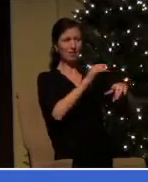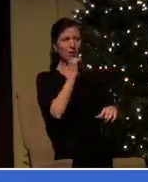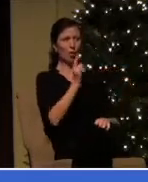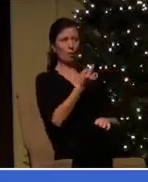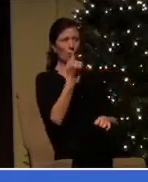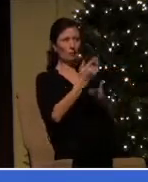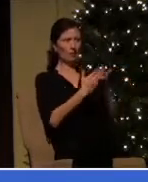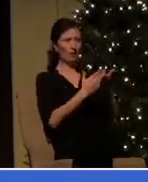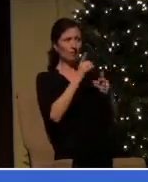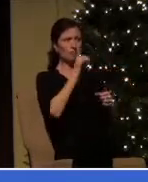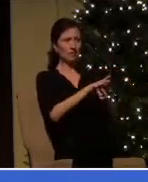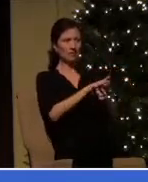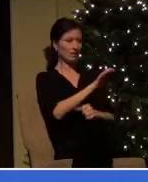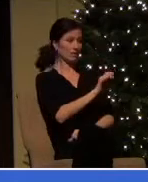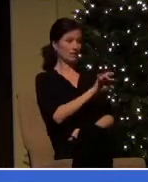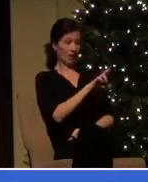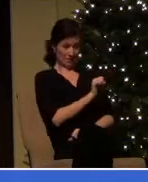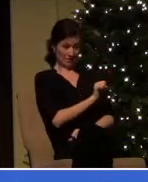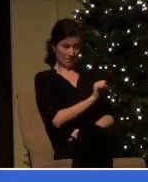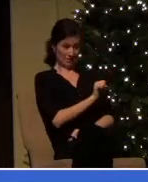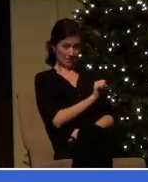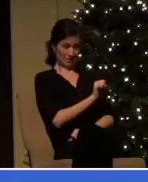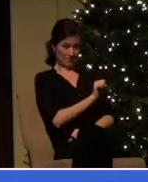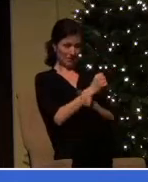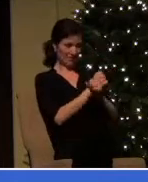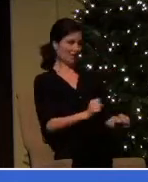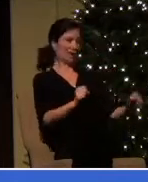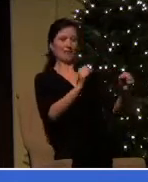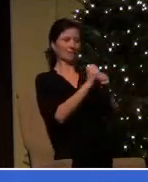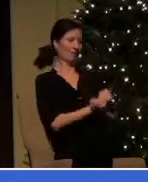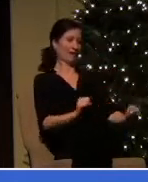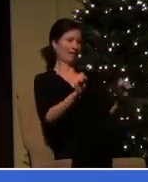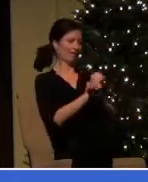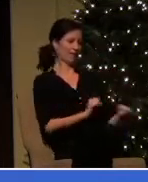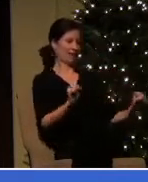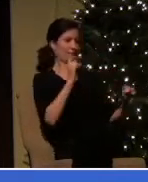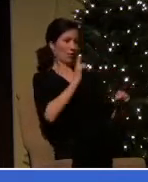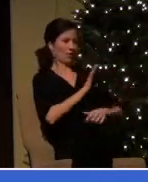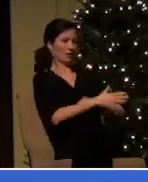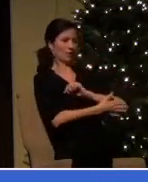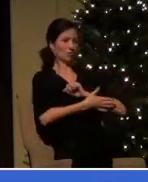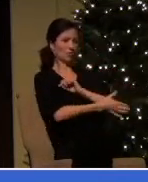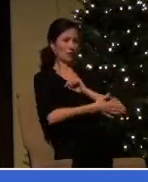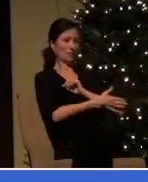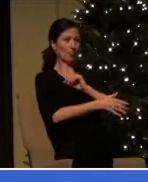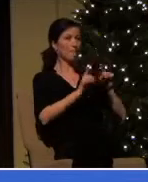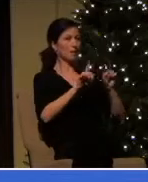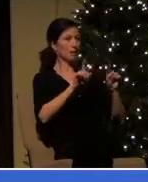Because even as Cyrus was a deliverer, there would one day come a